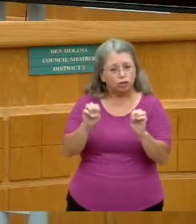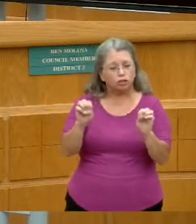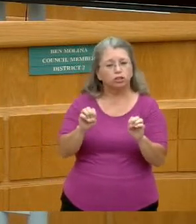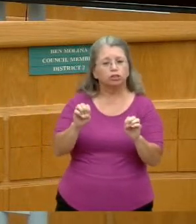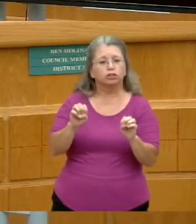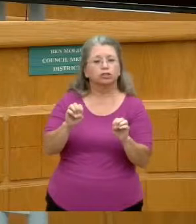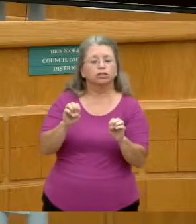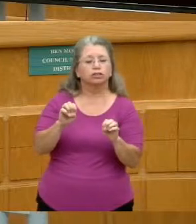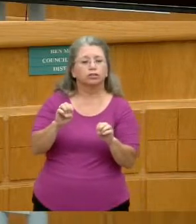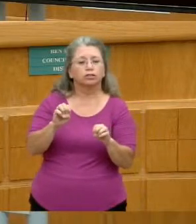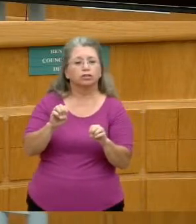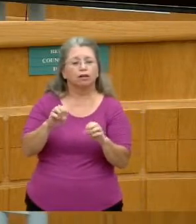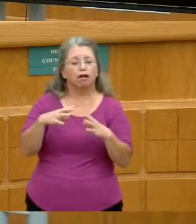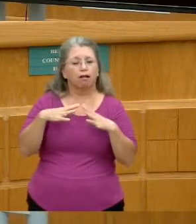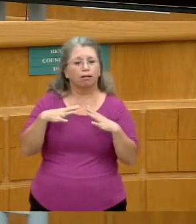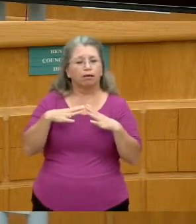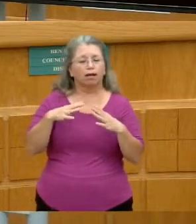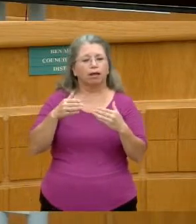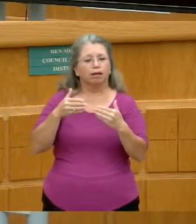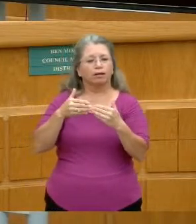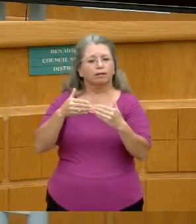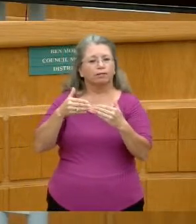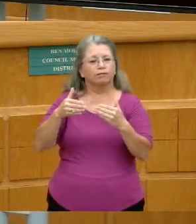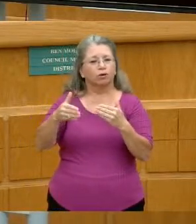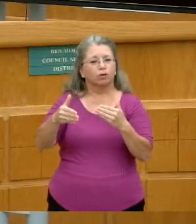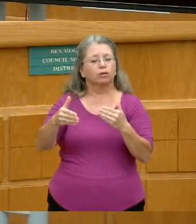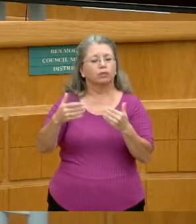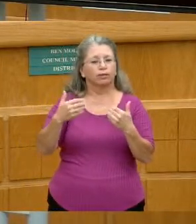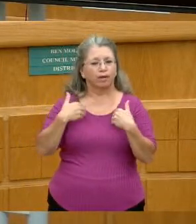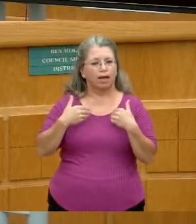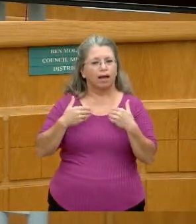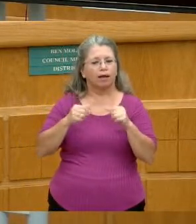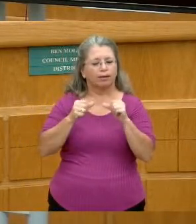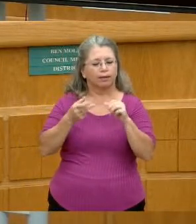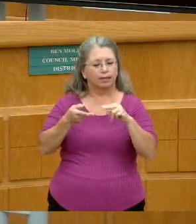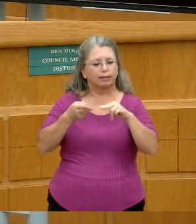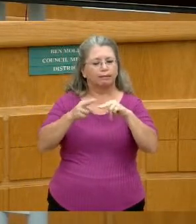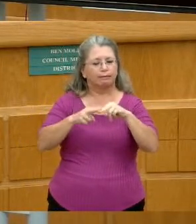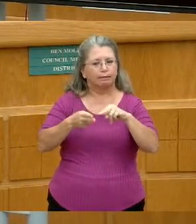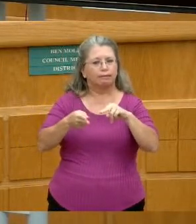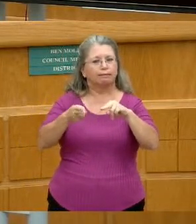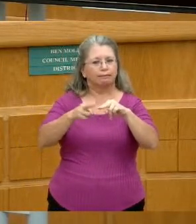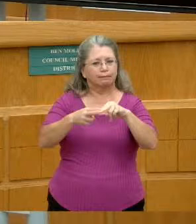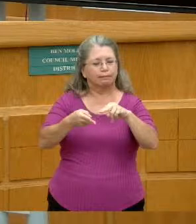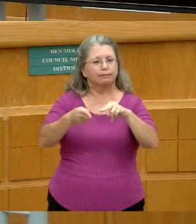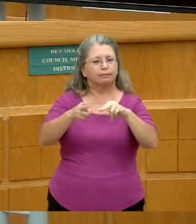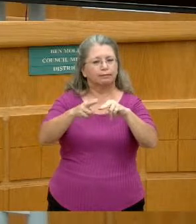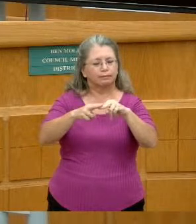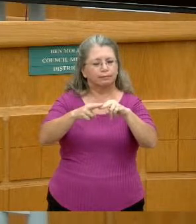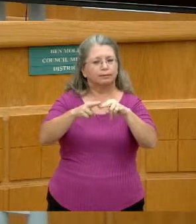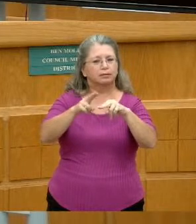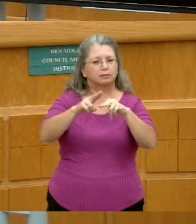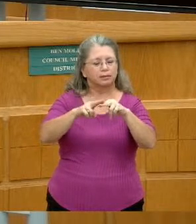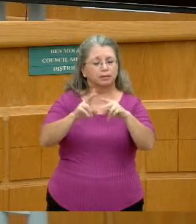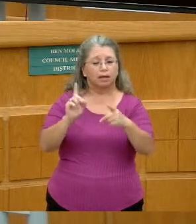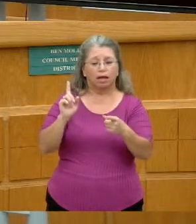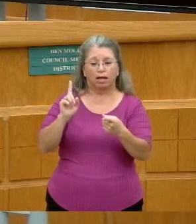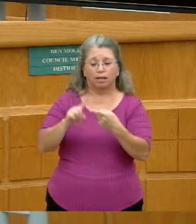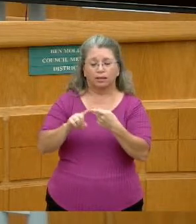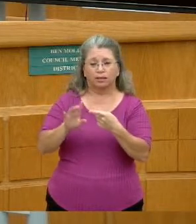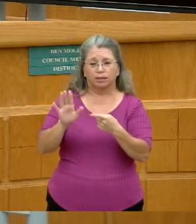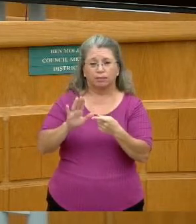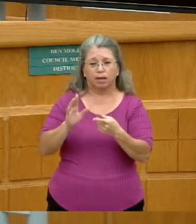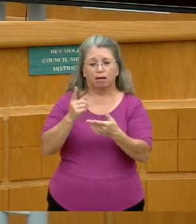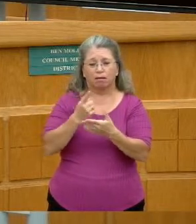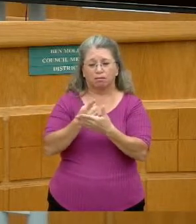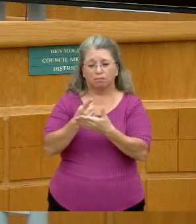dips, moving forward, we've had this steady increase until about the last week or 2